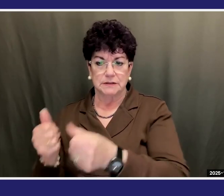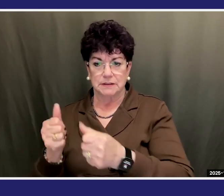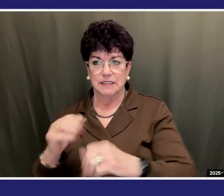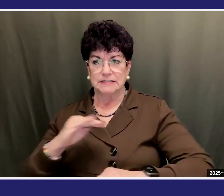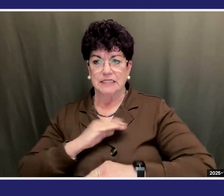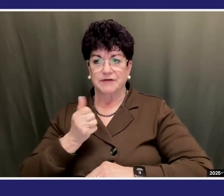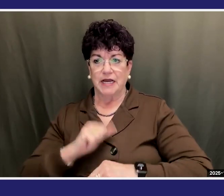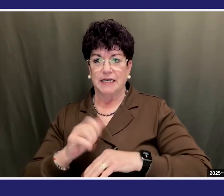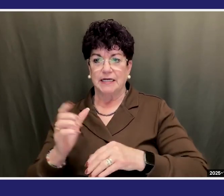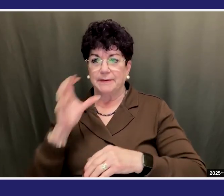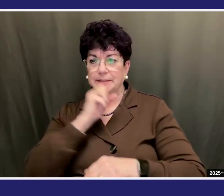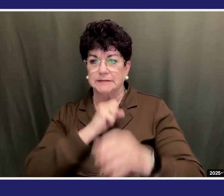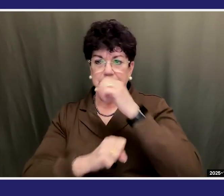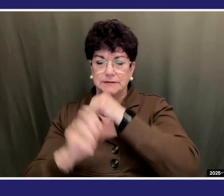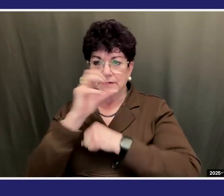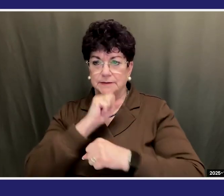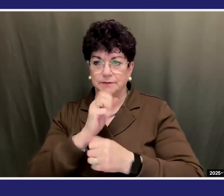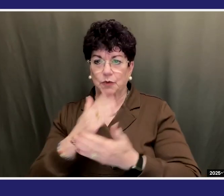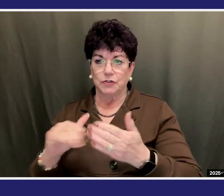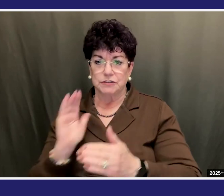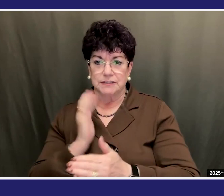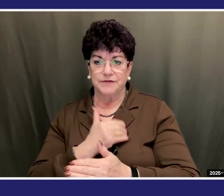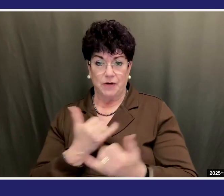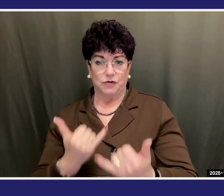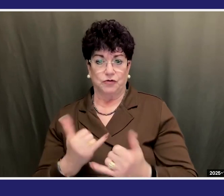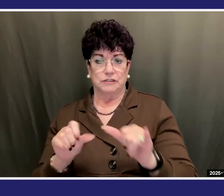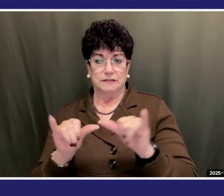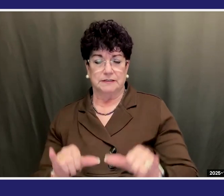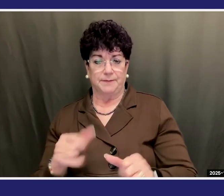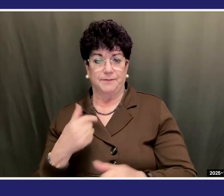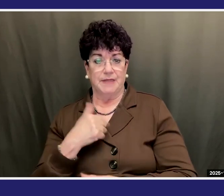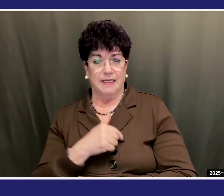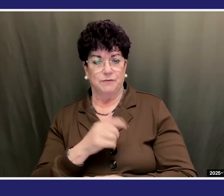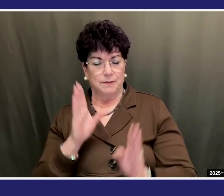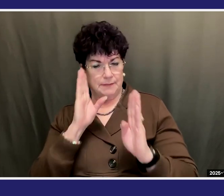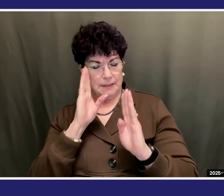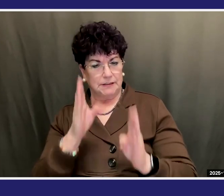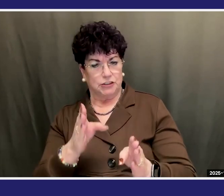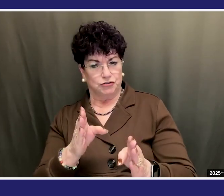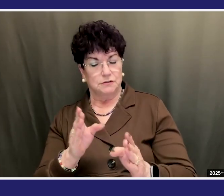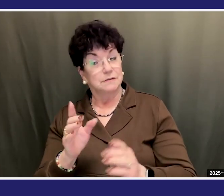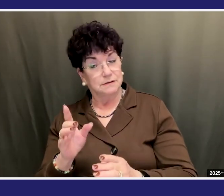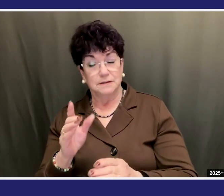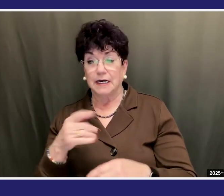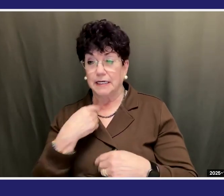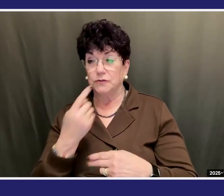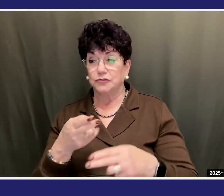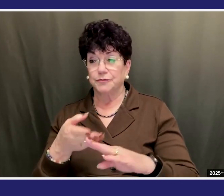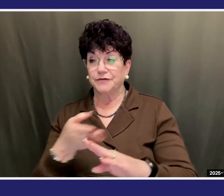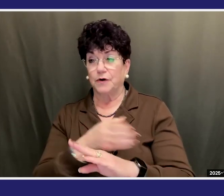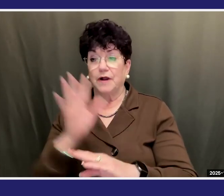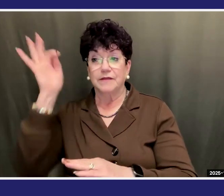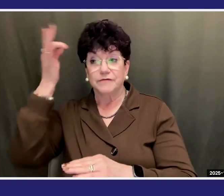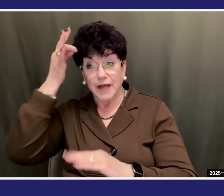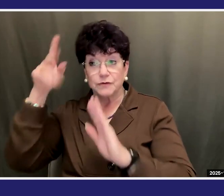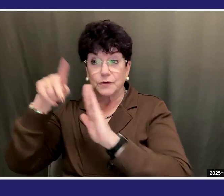system. And we also really were mindful of where, as I mentioned before, federal policy and